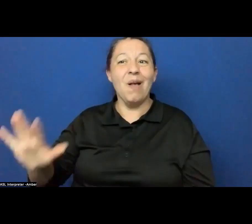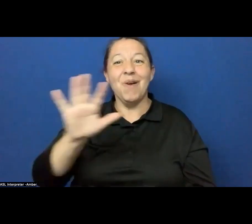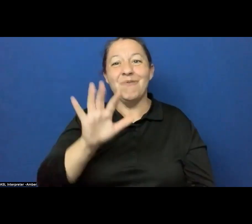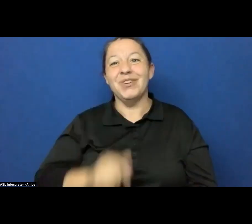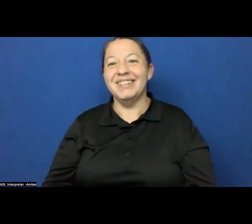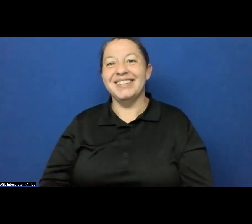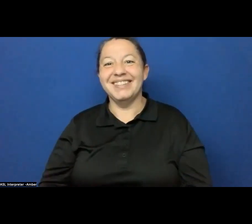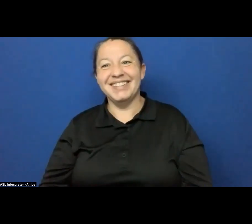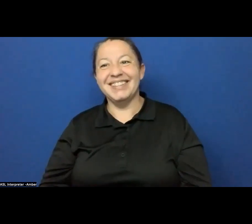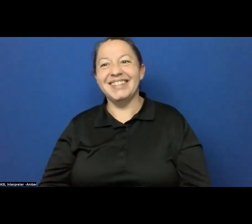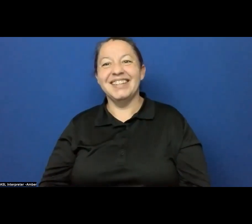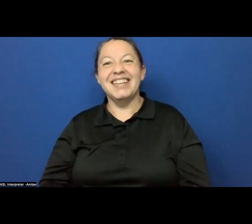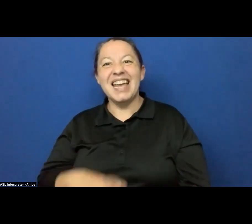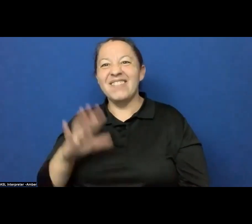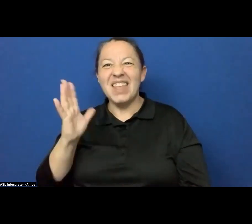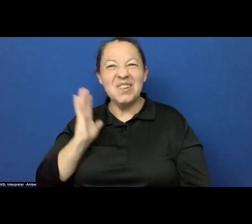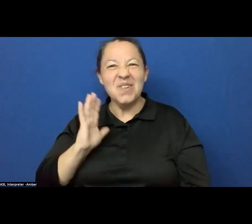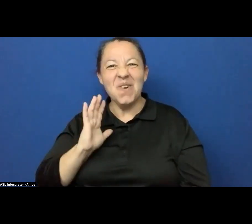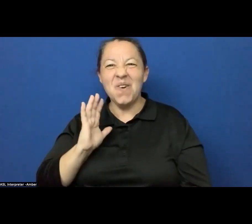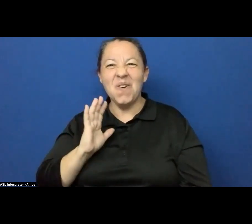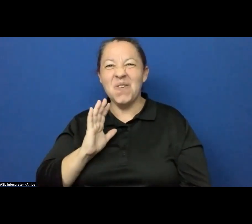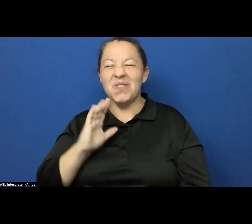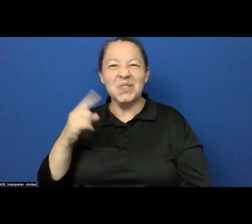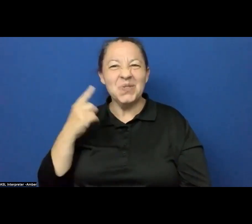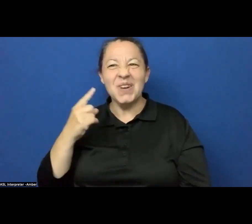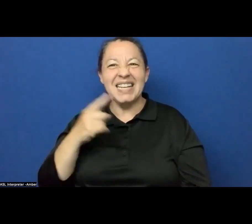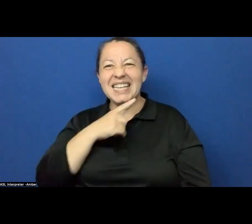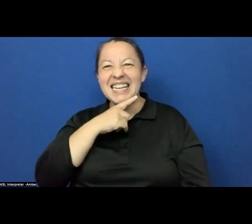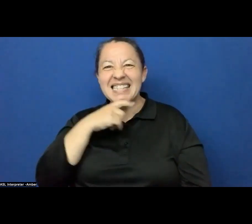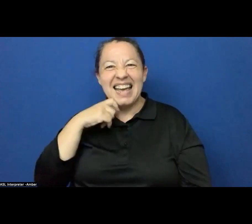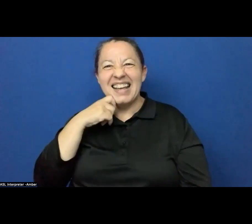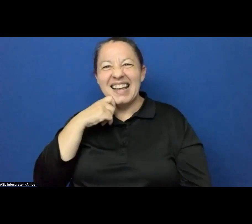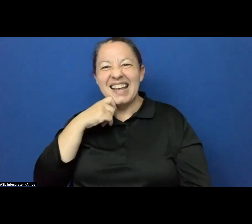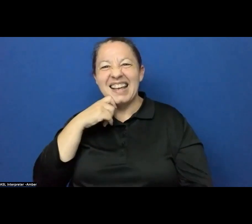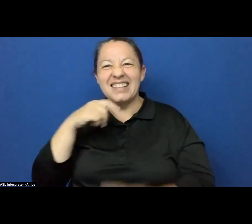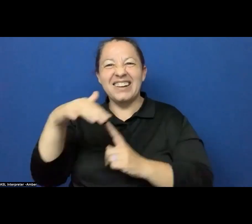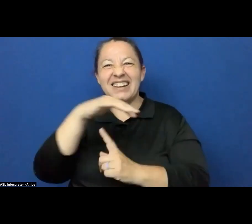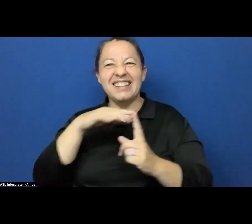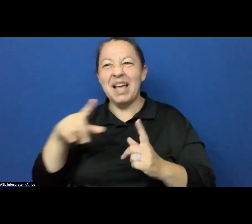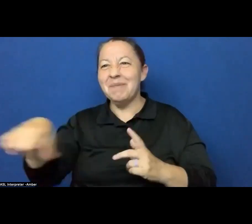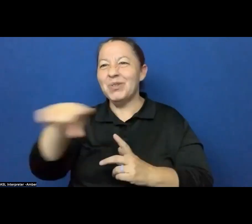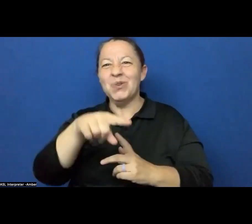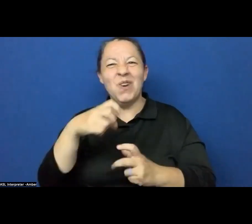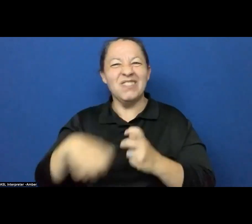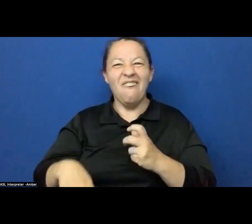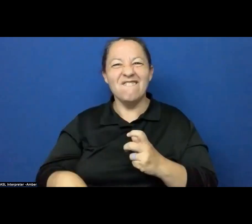Even in those old crazy desert climates. Y'all are so tough in those desert climates. I can't believe it.